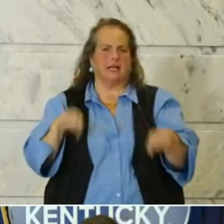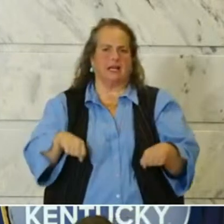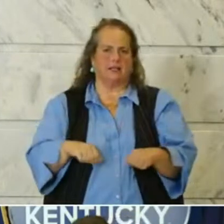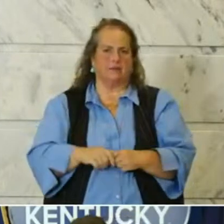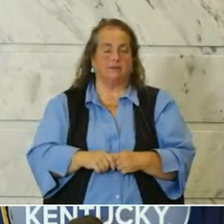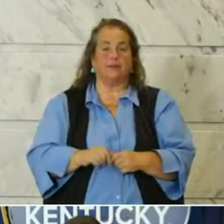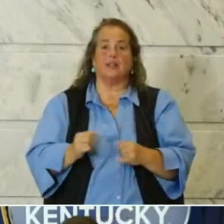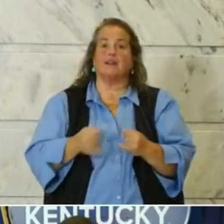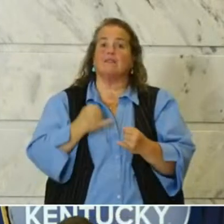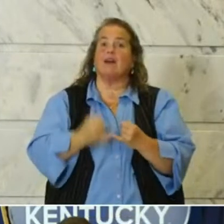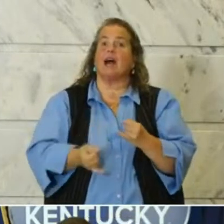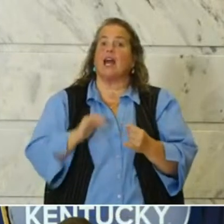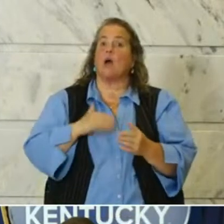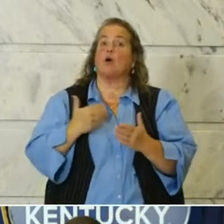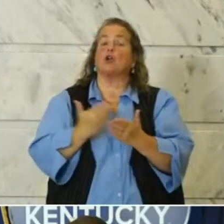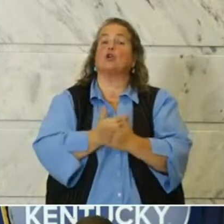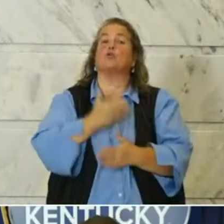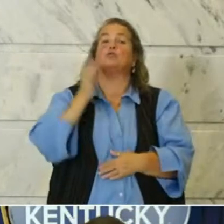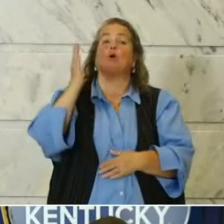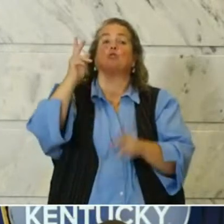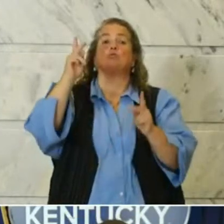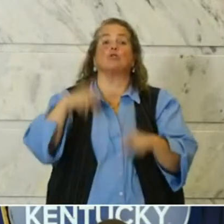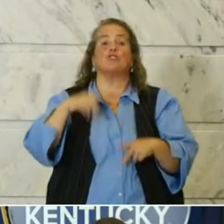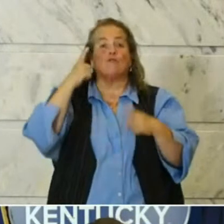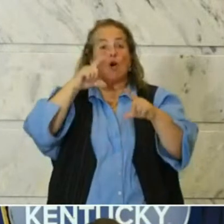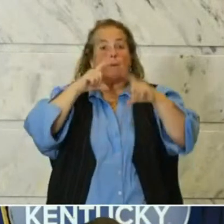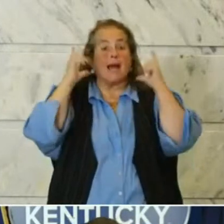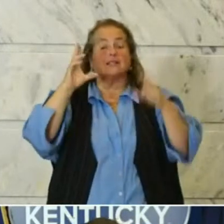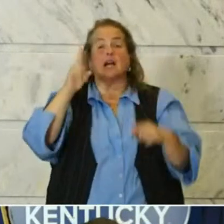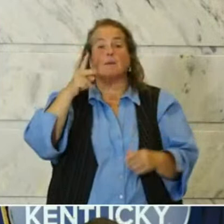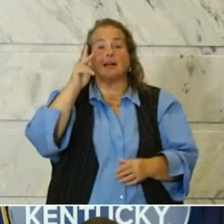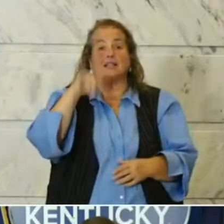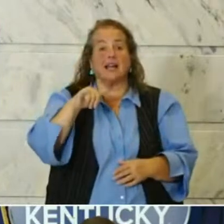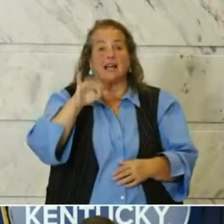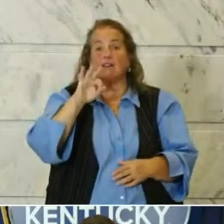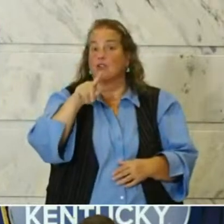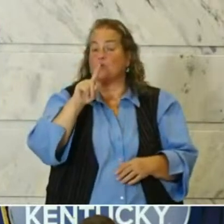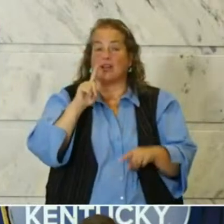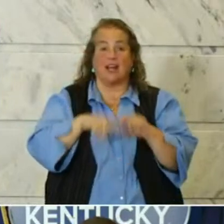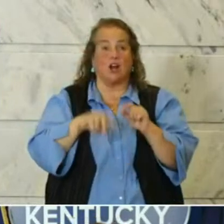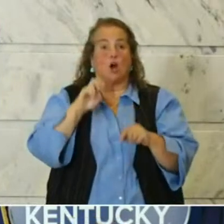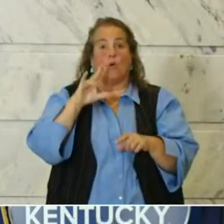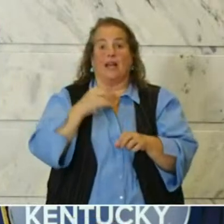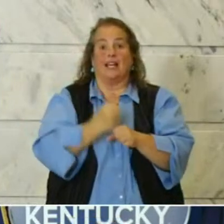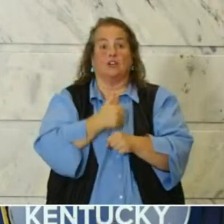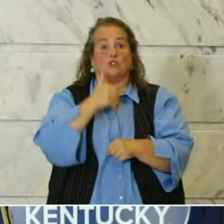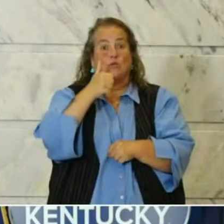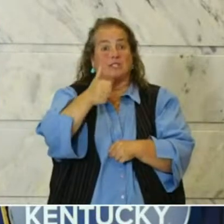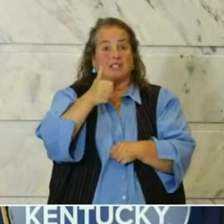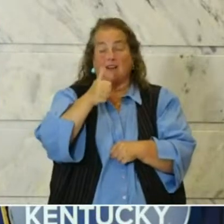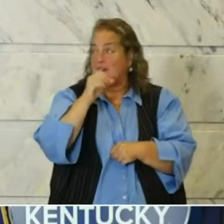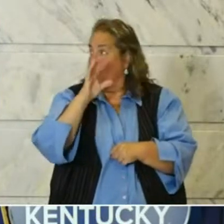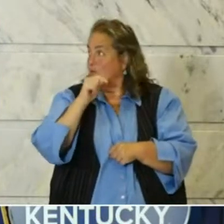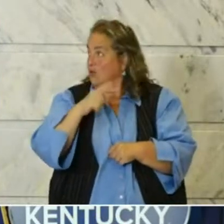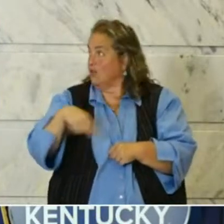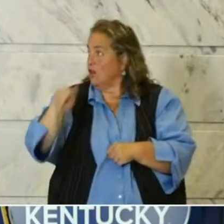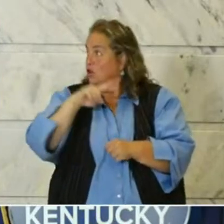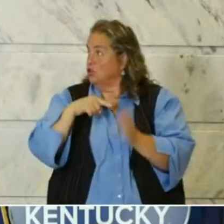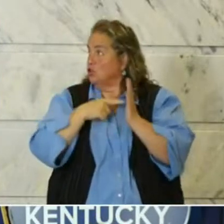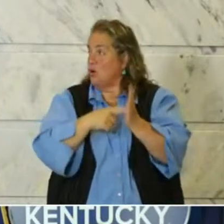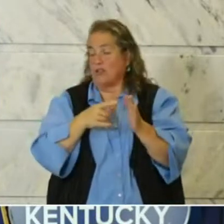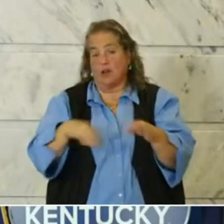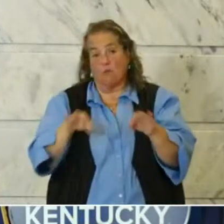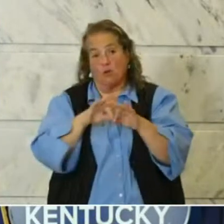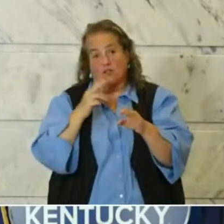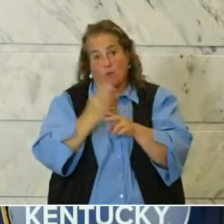And finally, this could be our new spokesperson for Mask Up Kentucky. If you can not only get yourself out there showing the importance of